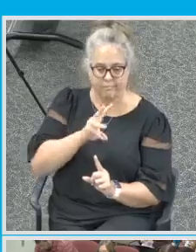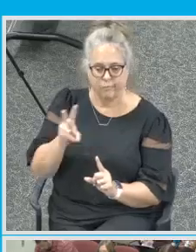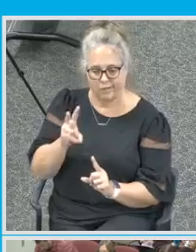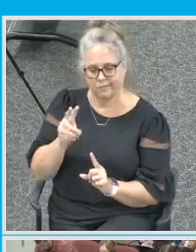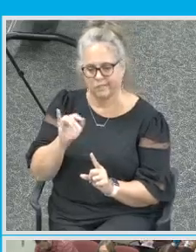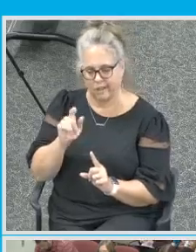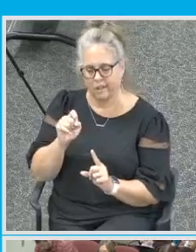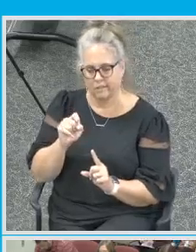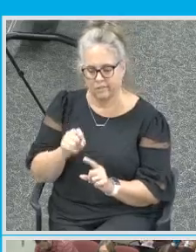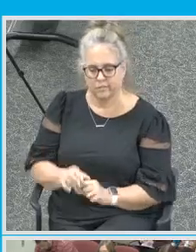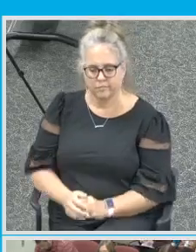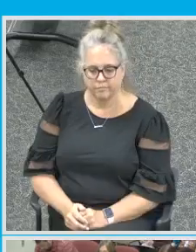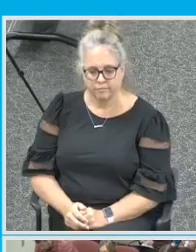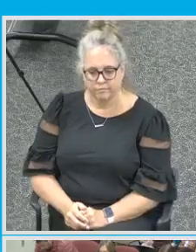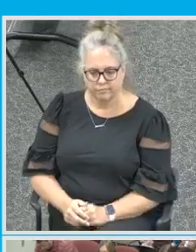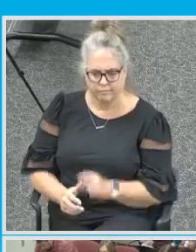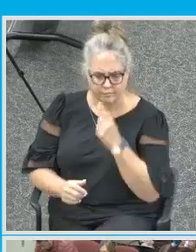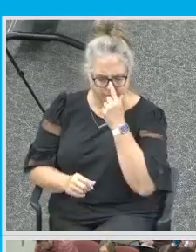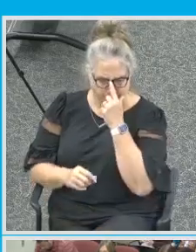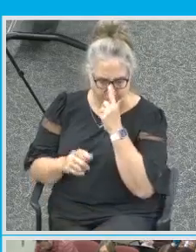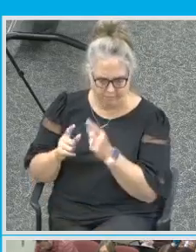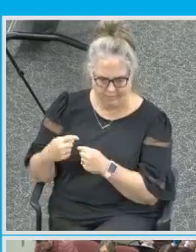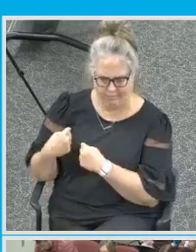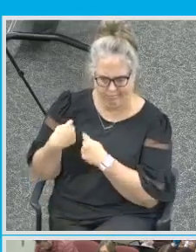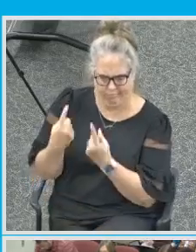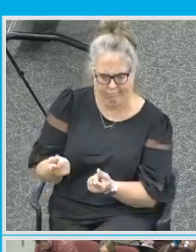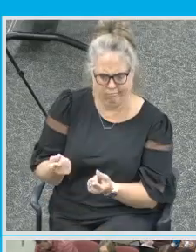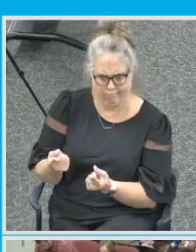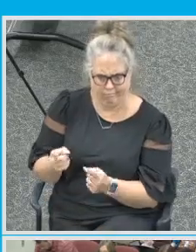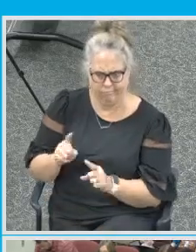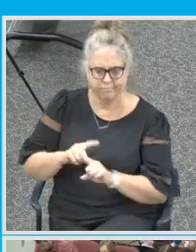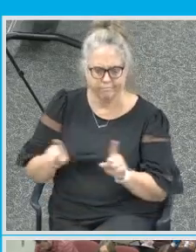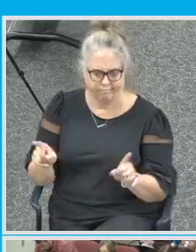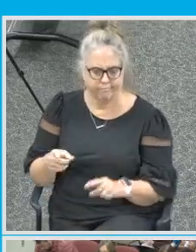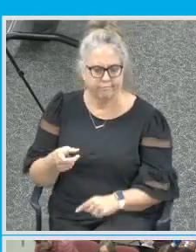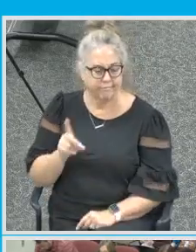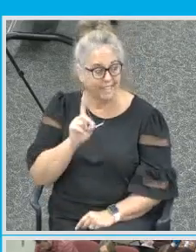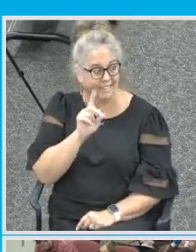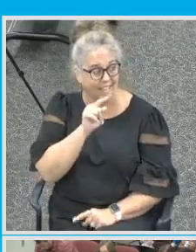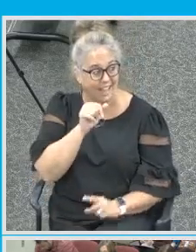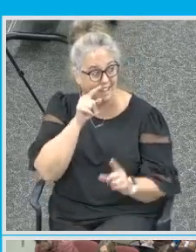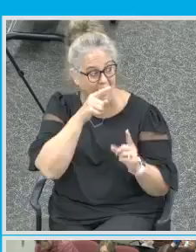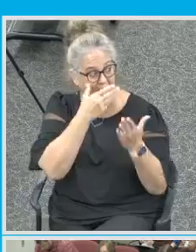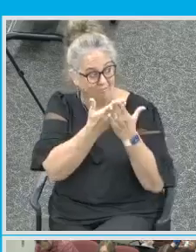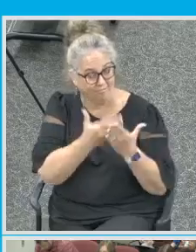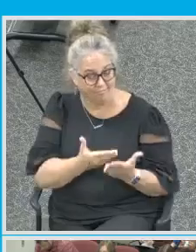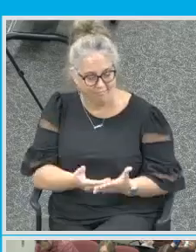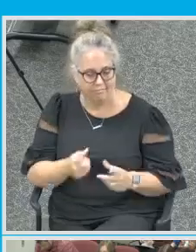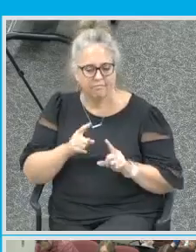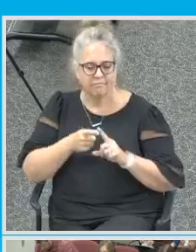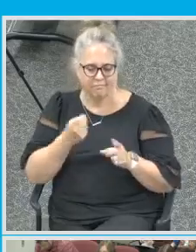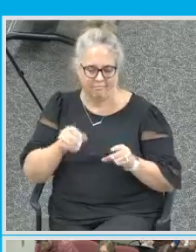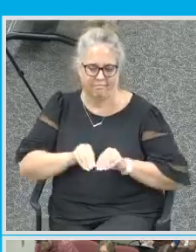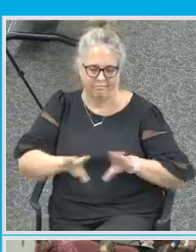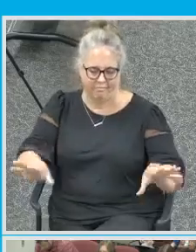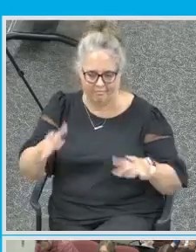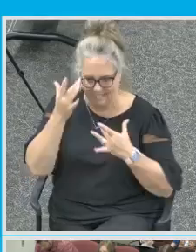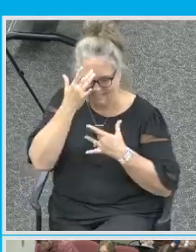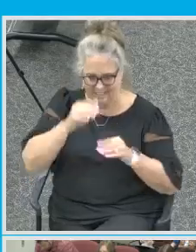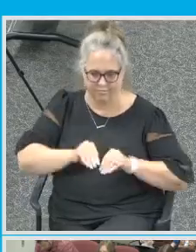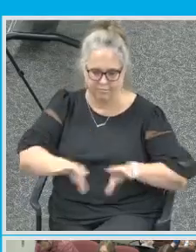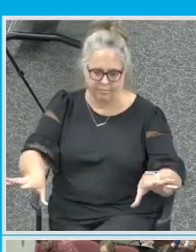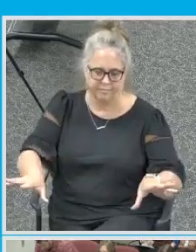not how it is so far. So this is data from our communicable disease team. Yesterday, we've had 12